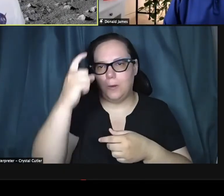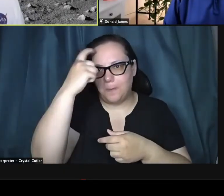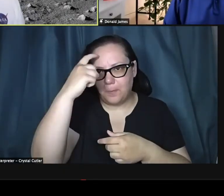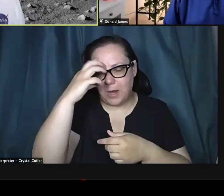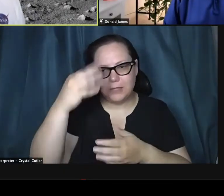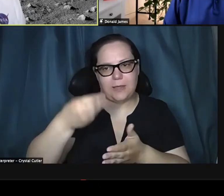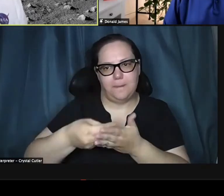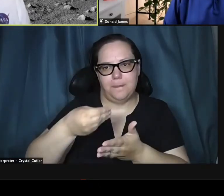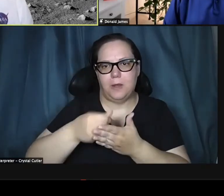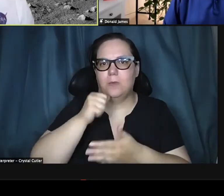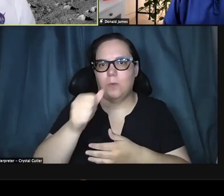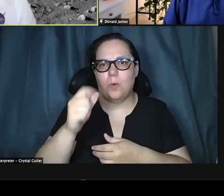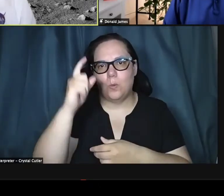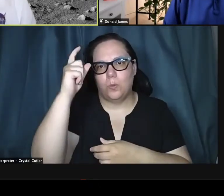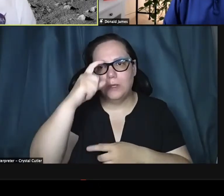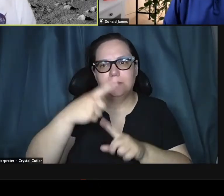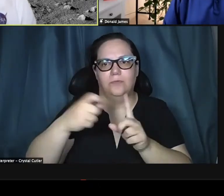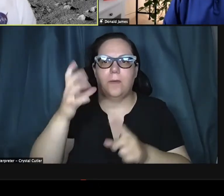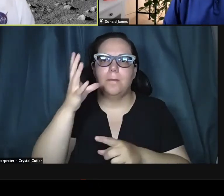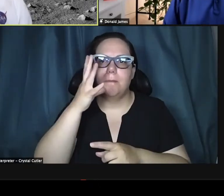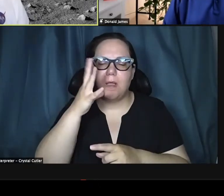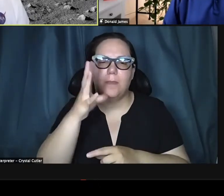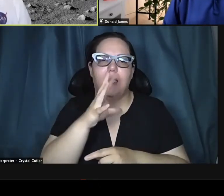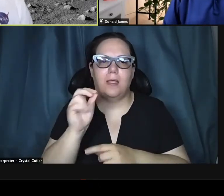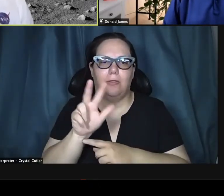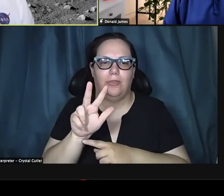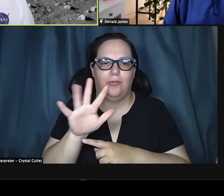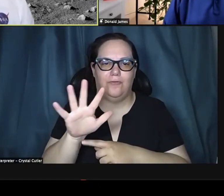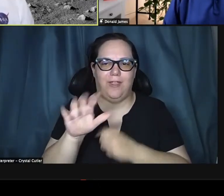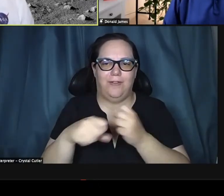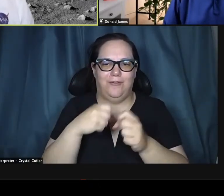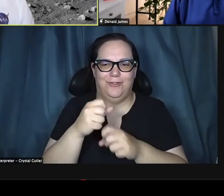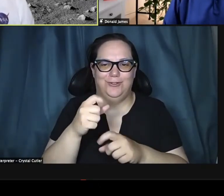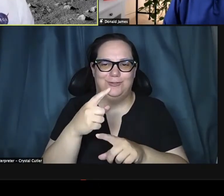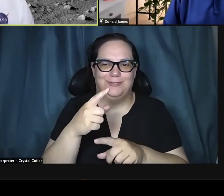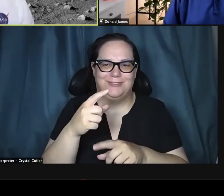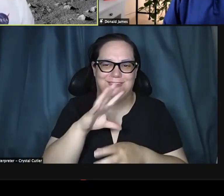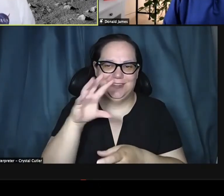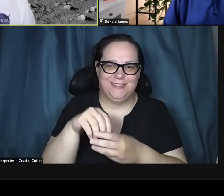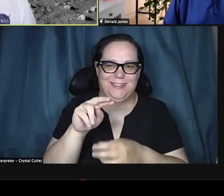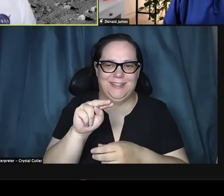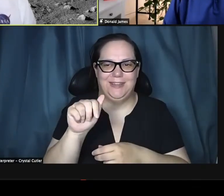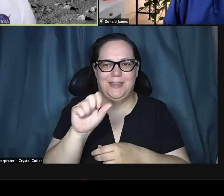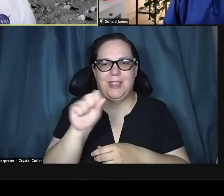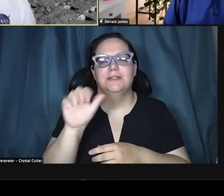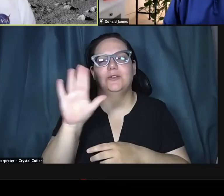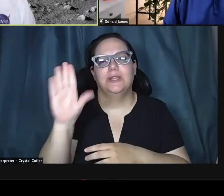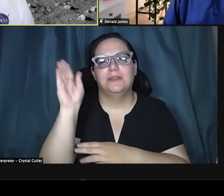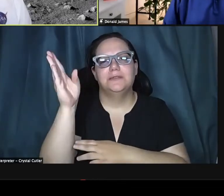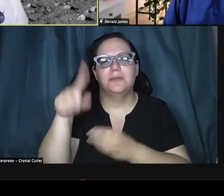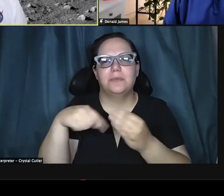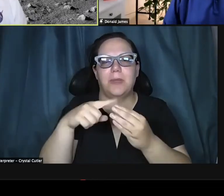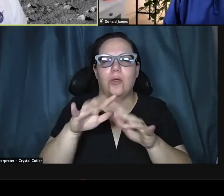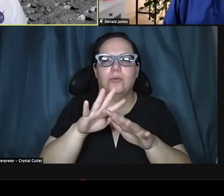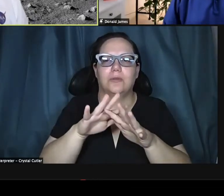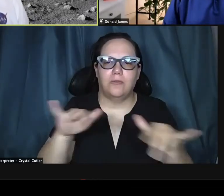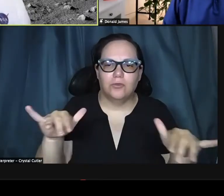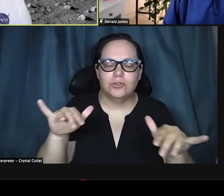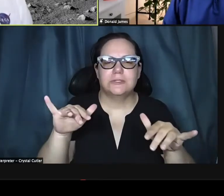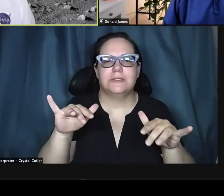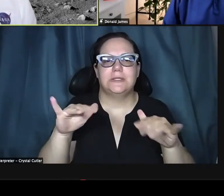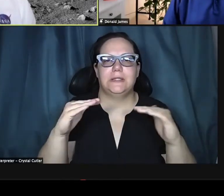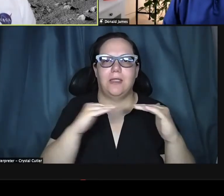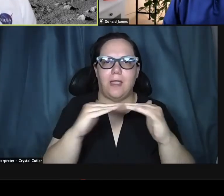and 35 Years at NASA. And his talk is going to be on diversity, equity, inclusion, and anti-racism